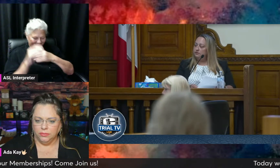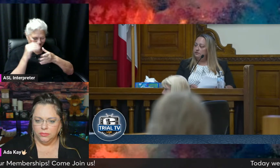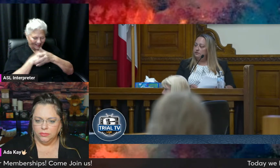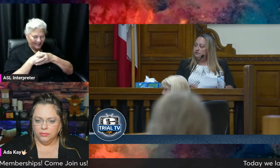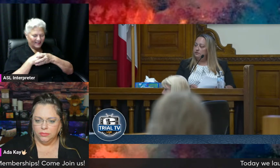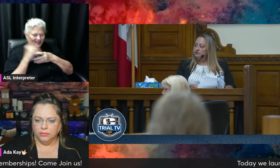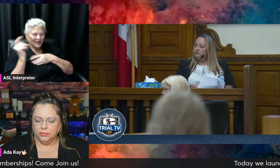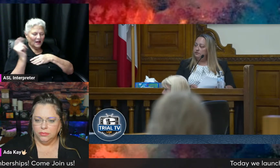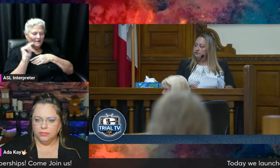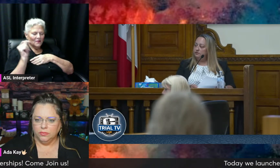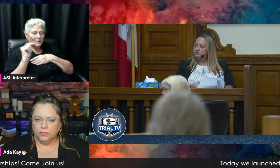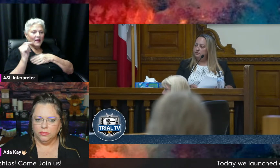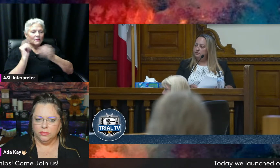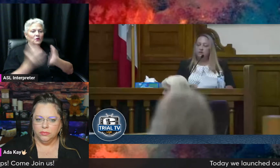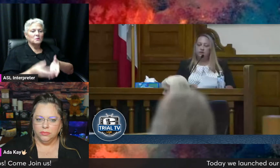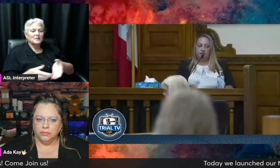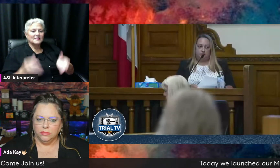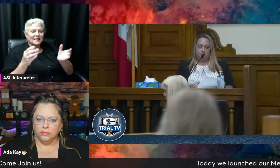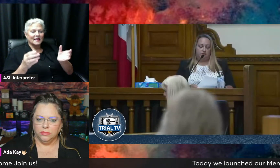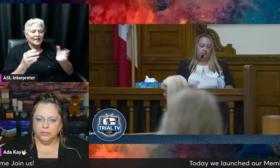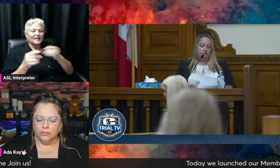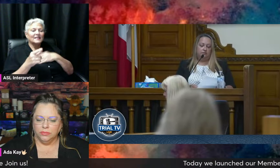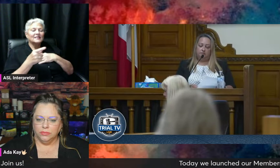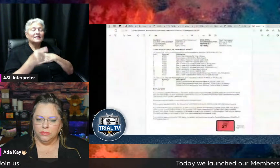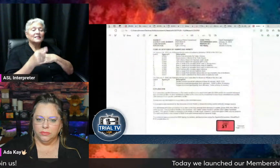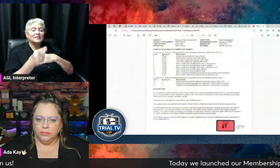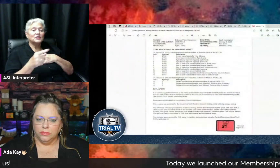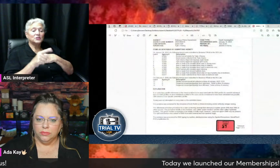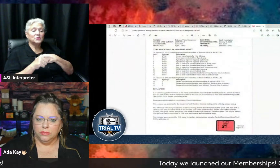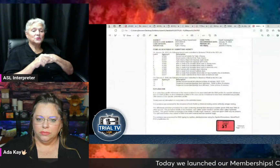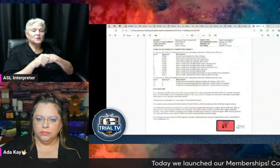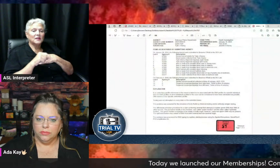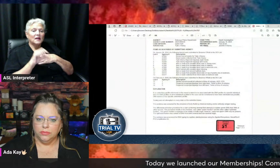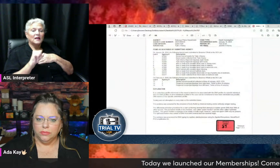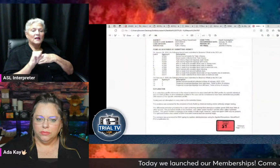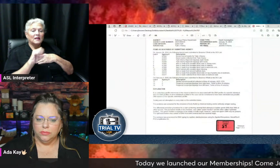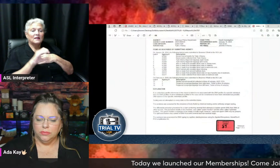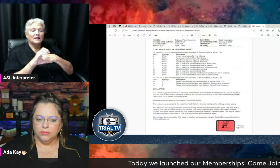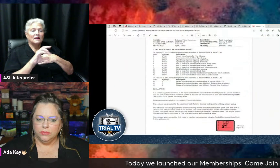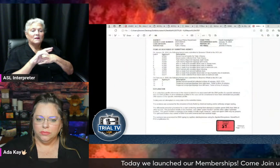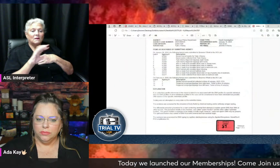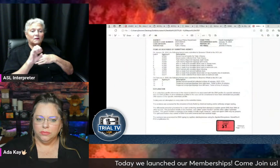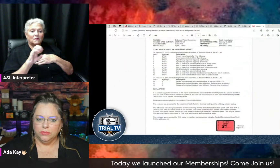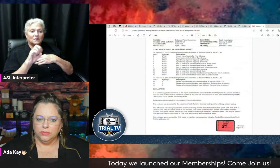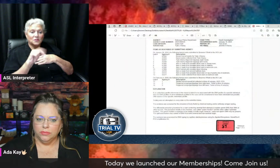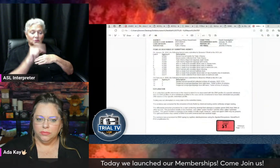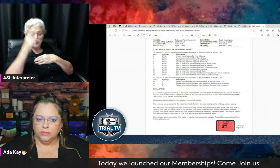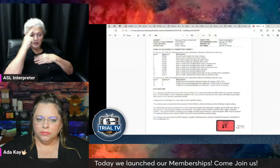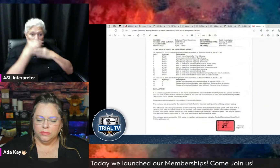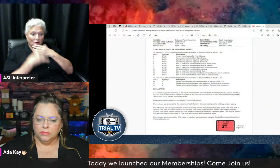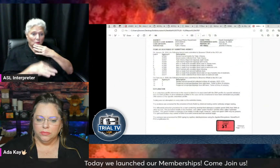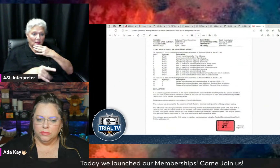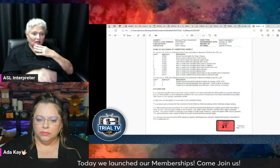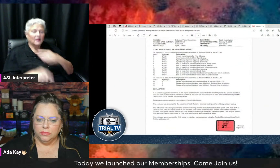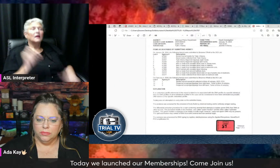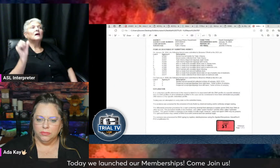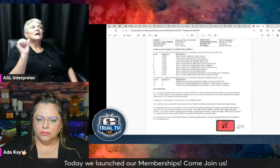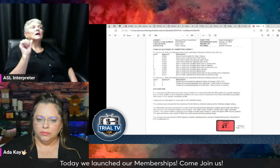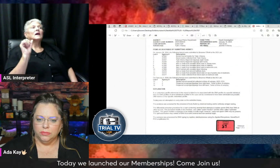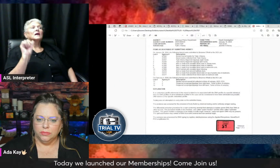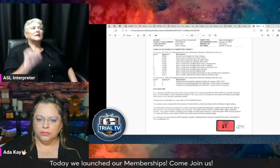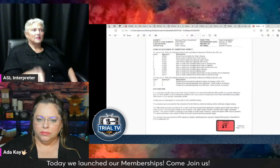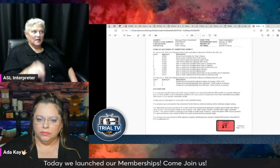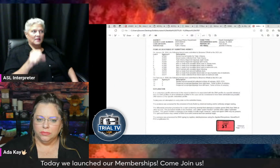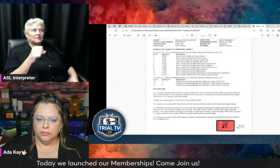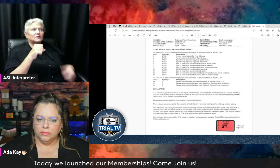Did you screen that swab for blood? Yes. And was there blood present? Screening indicated the presence of blood,